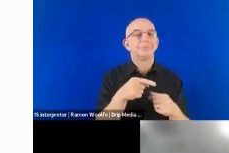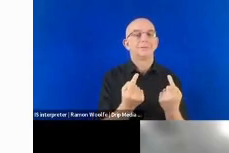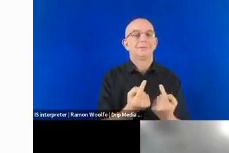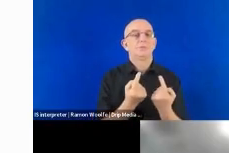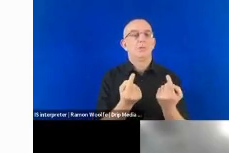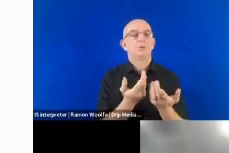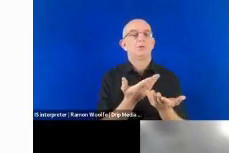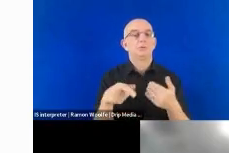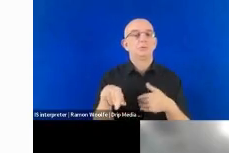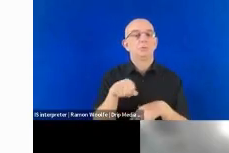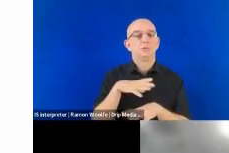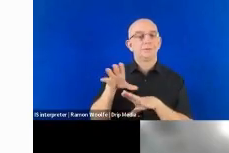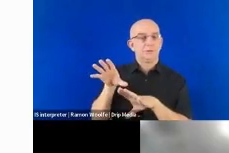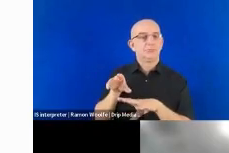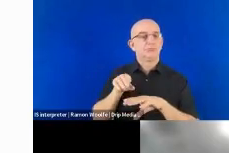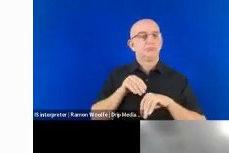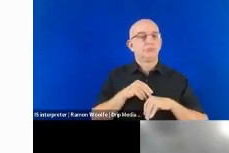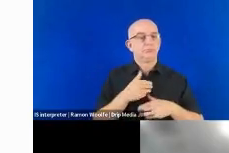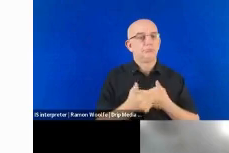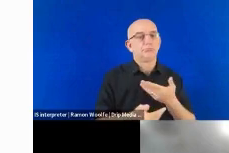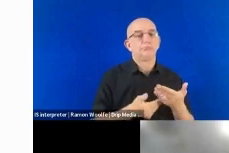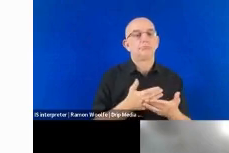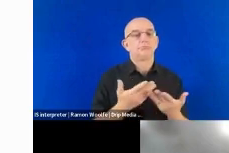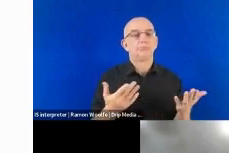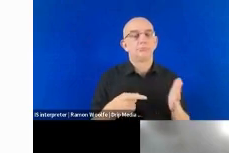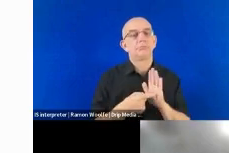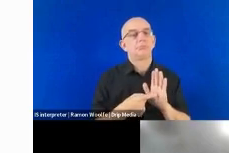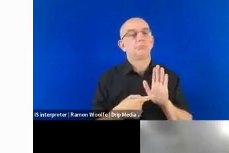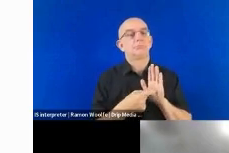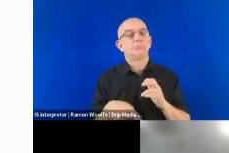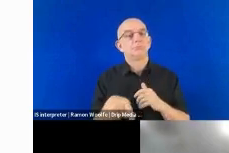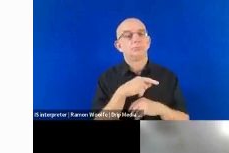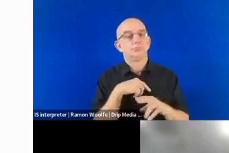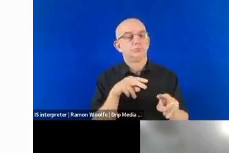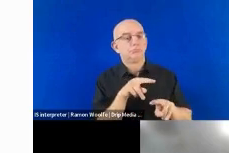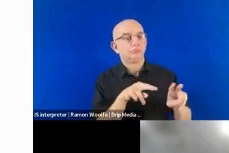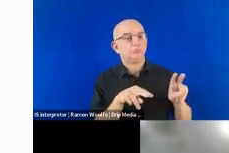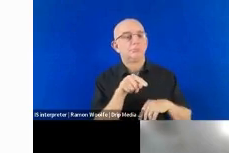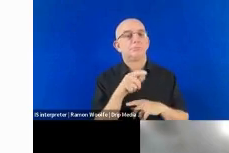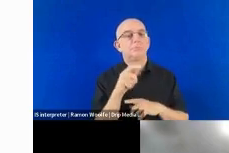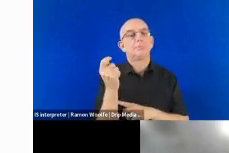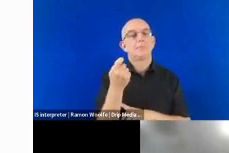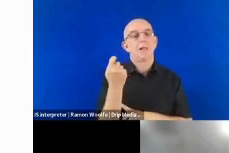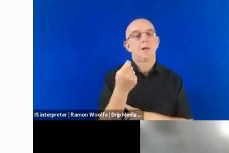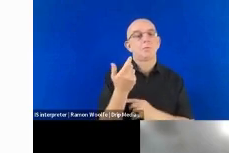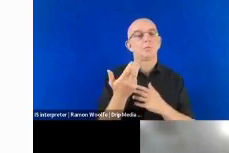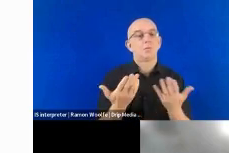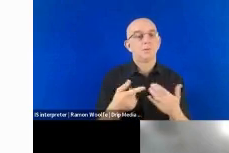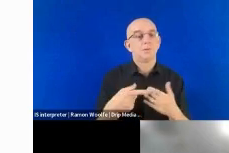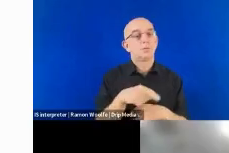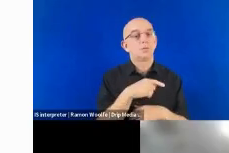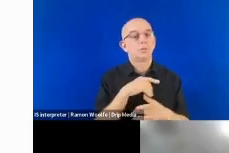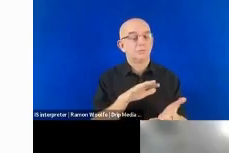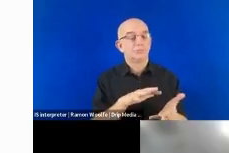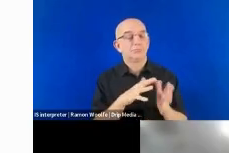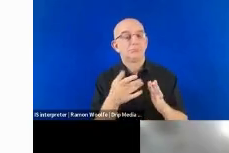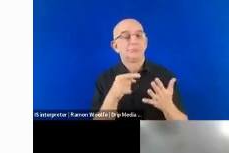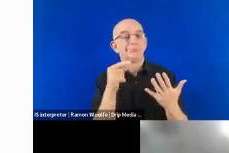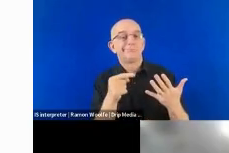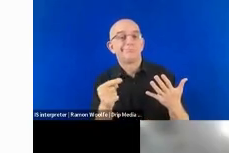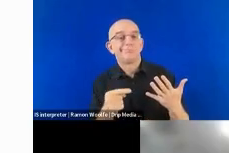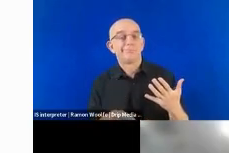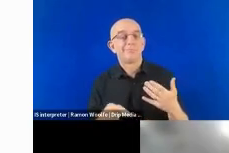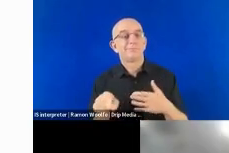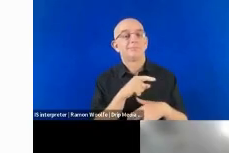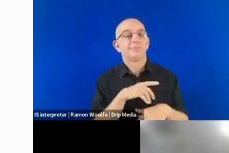Malawi, where transform tools are actually adopted in a government college that teaches social protection. And